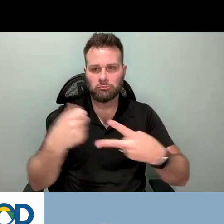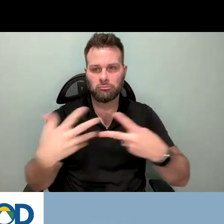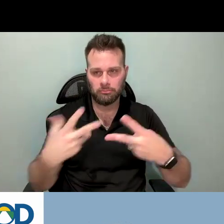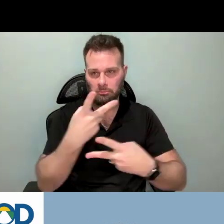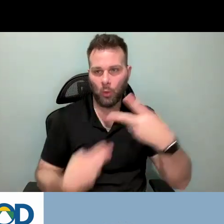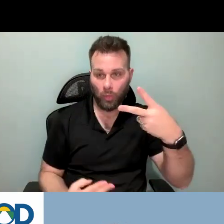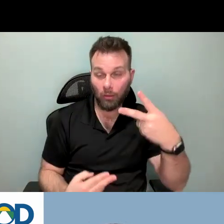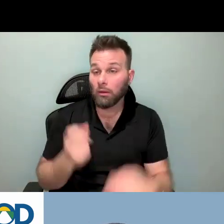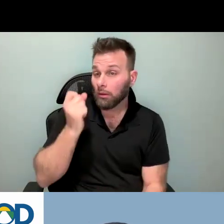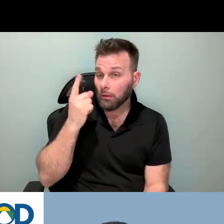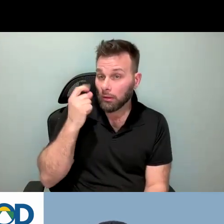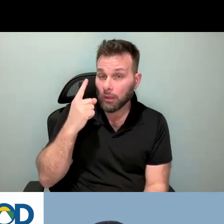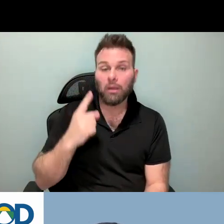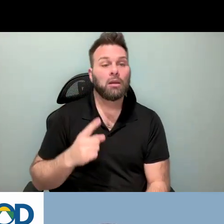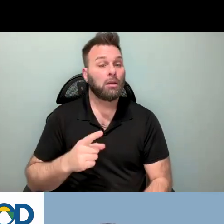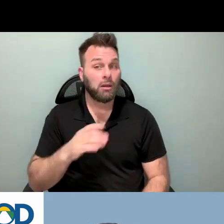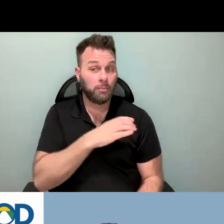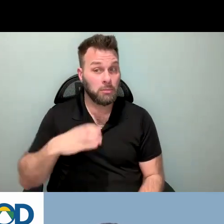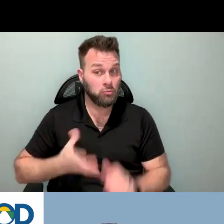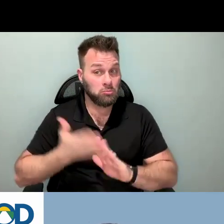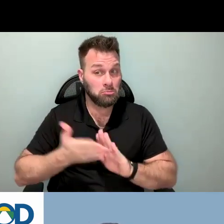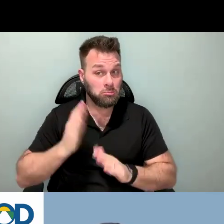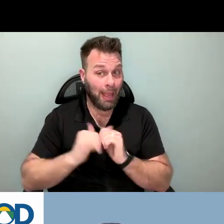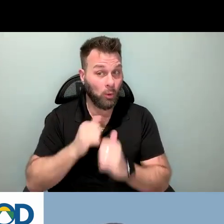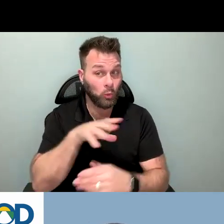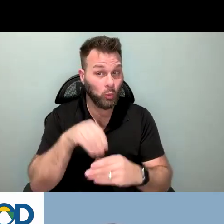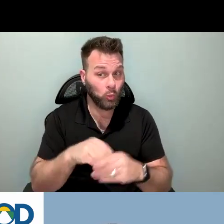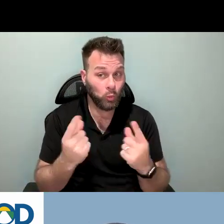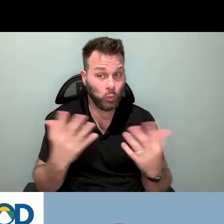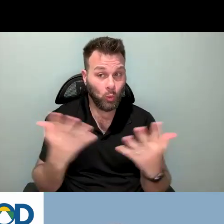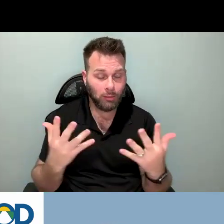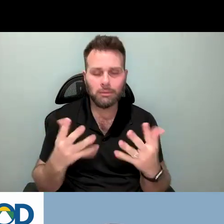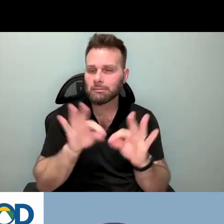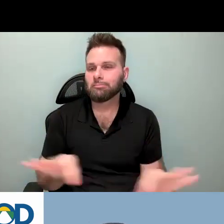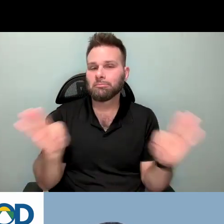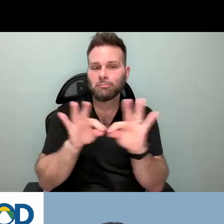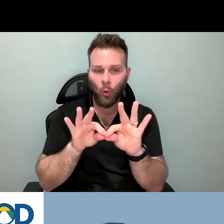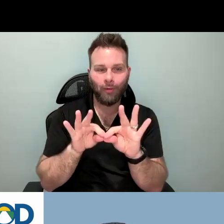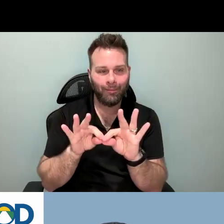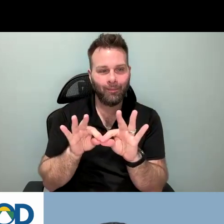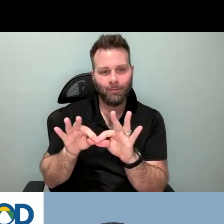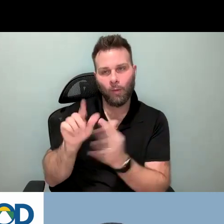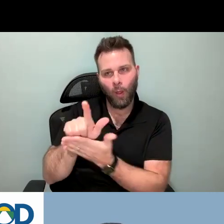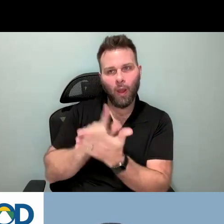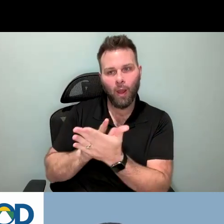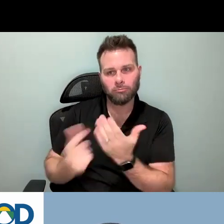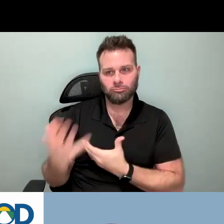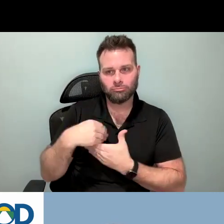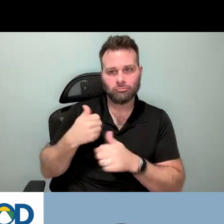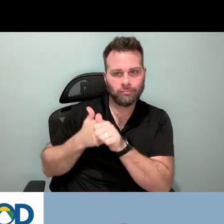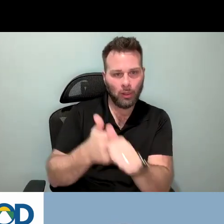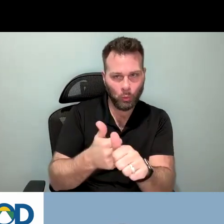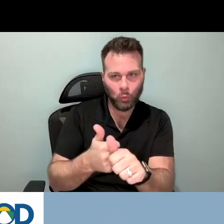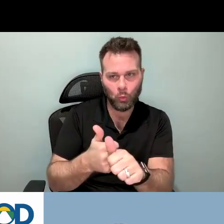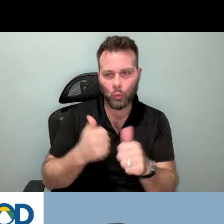But to fully understand how commissions operate, it's crucial to be familiar with the key state laws that guide their work. These